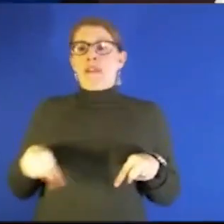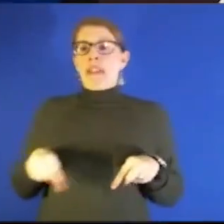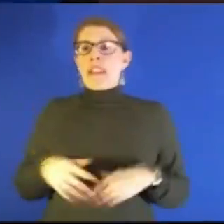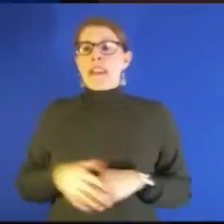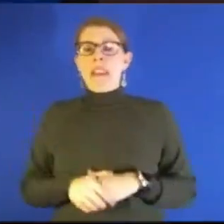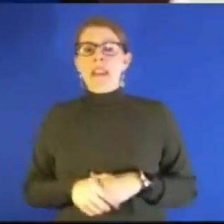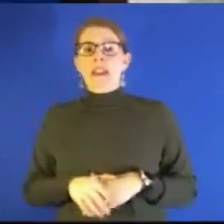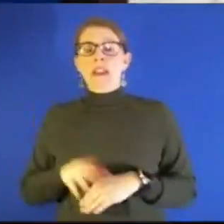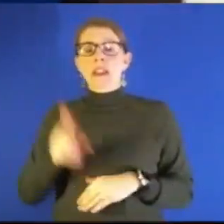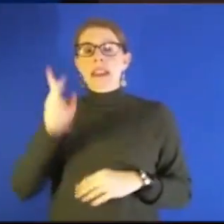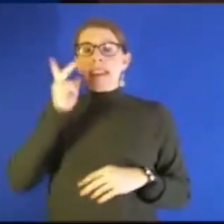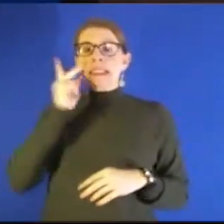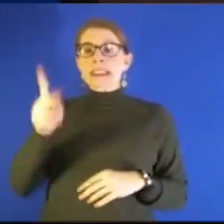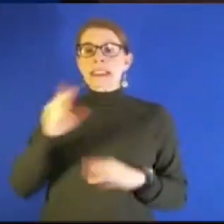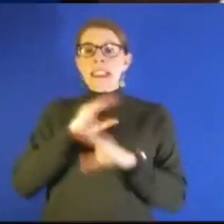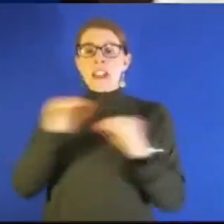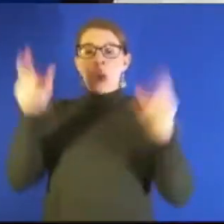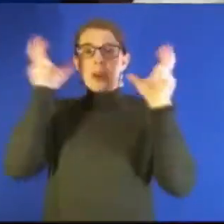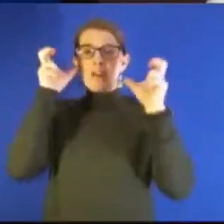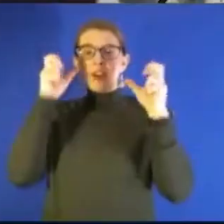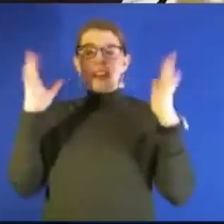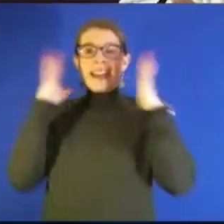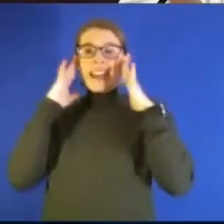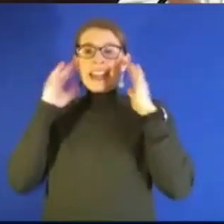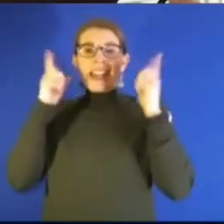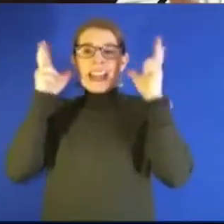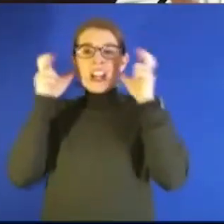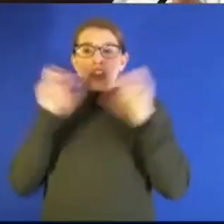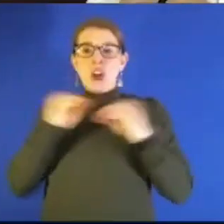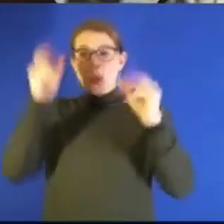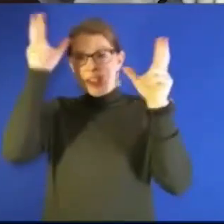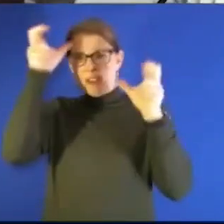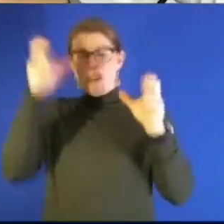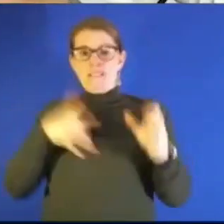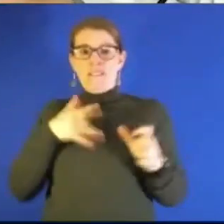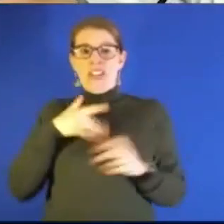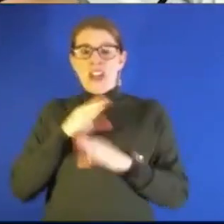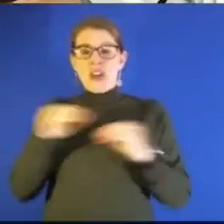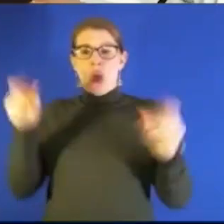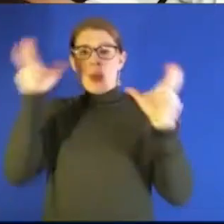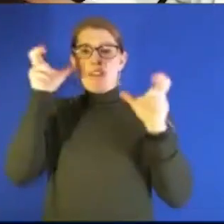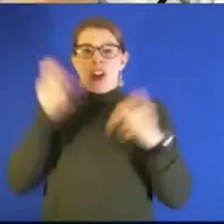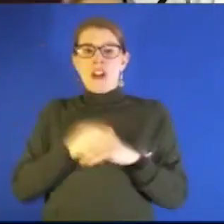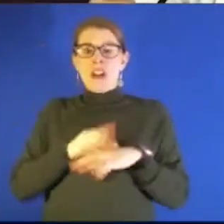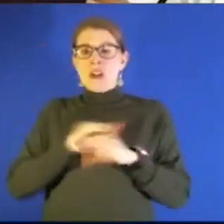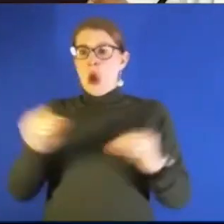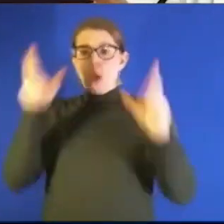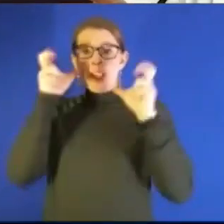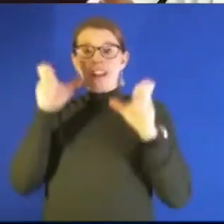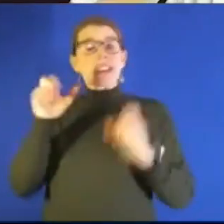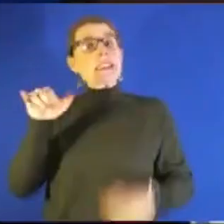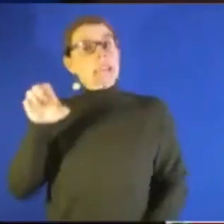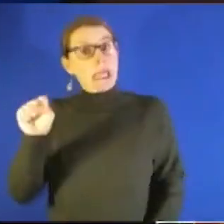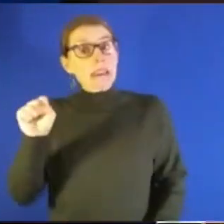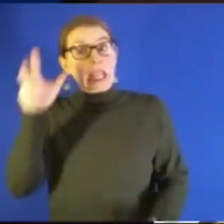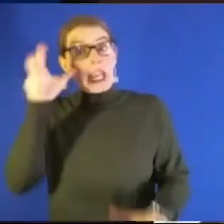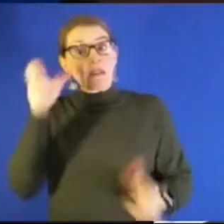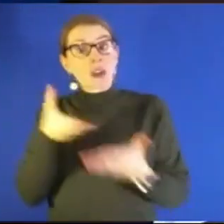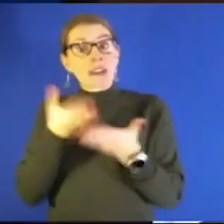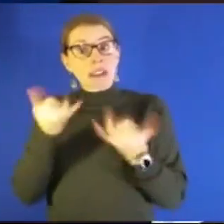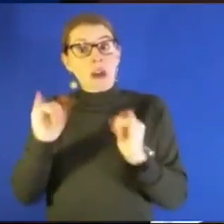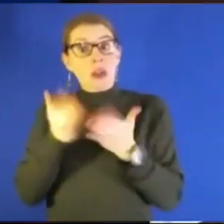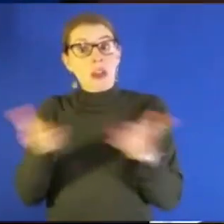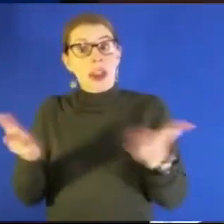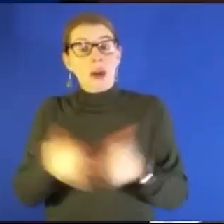no evil, hear no evil, feel no evil, there's no evil. Yes, there is evil, and the evil in this case